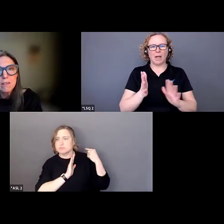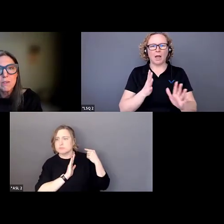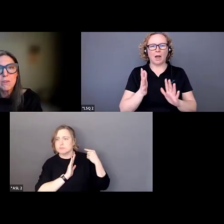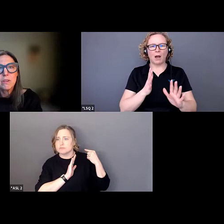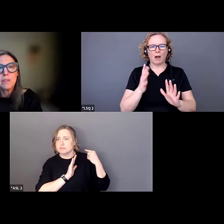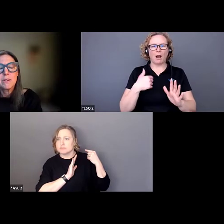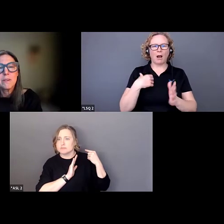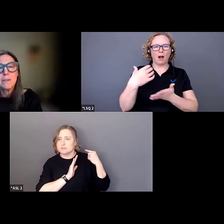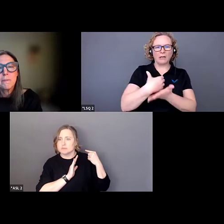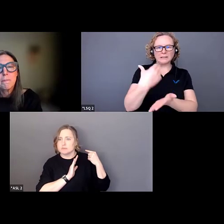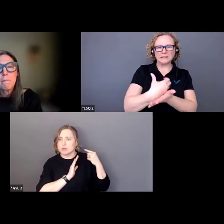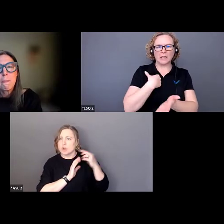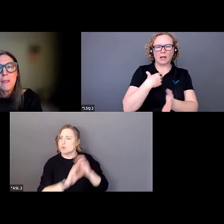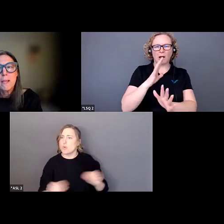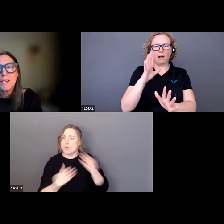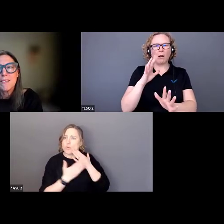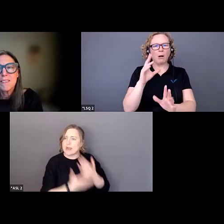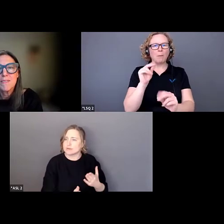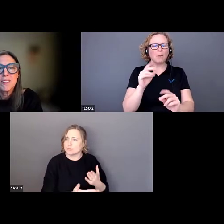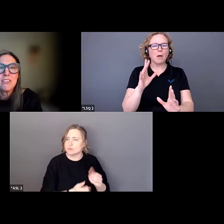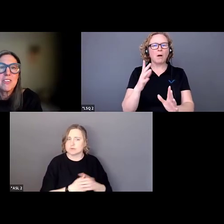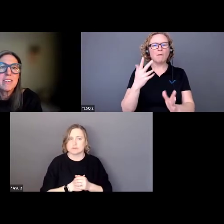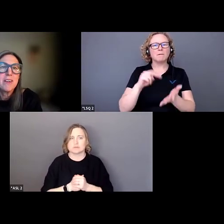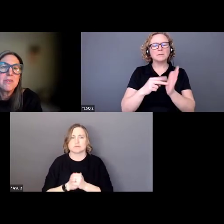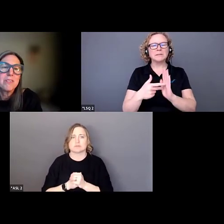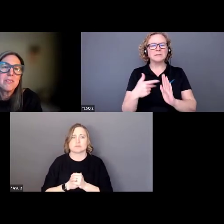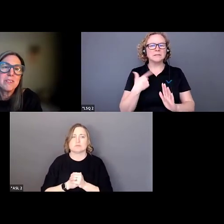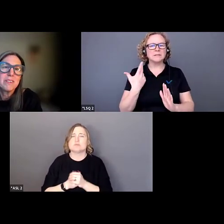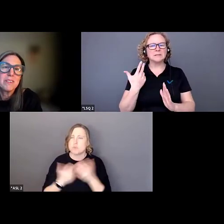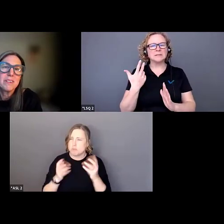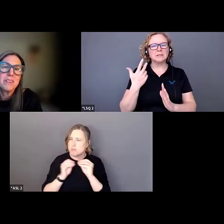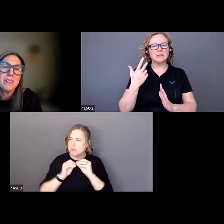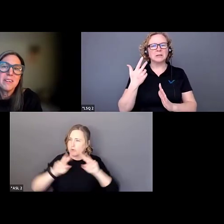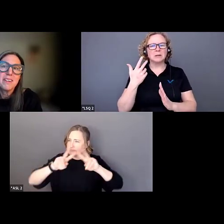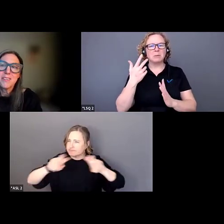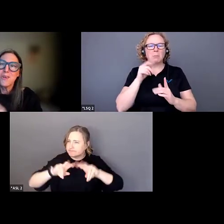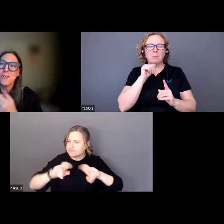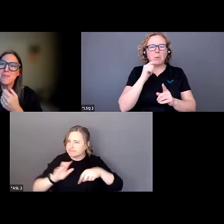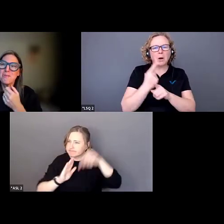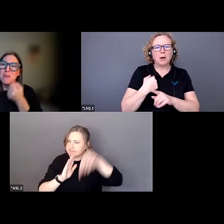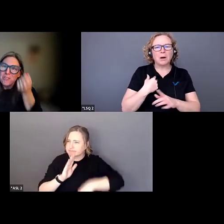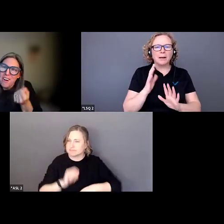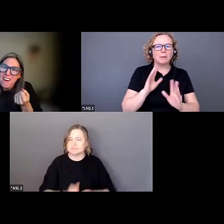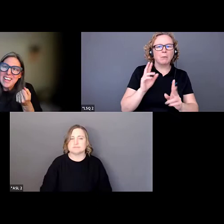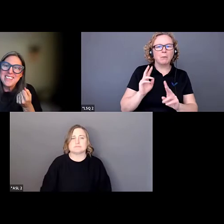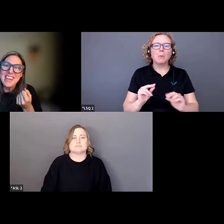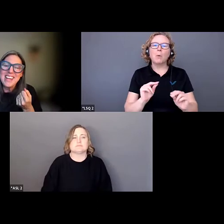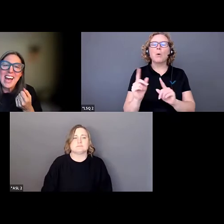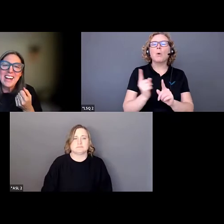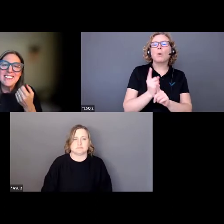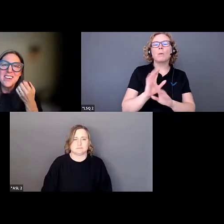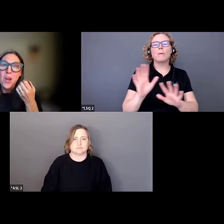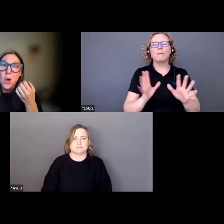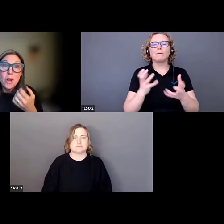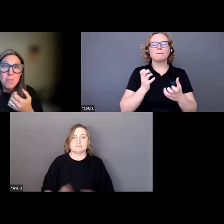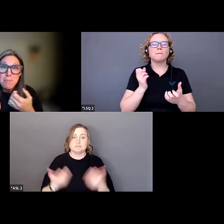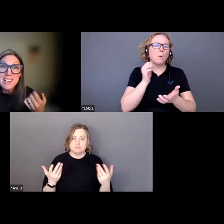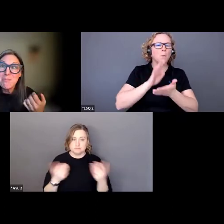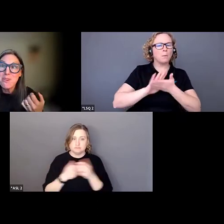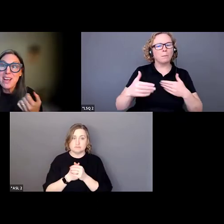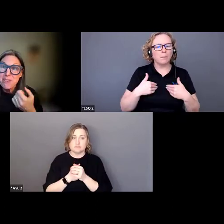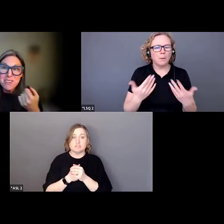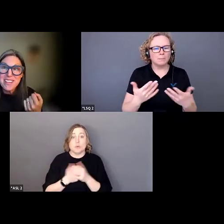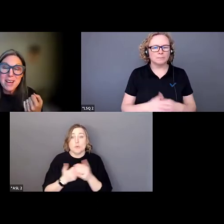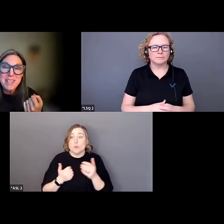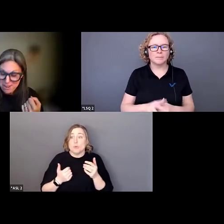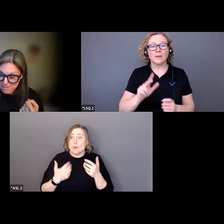of gratitude. Let's flesh this out. So we're trying to take action. We are